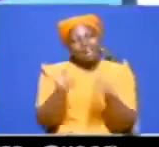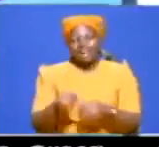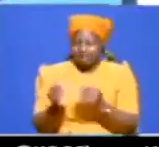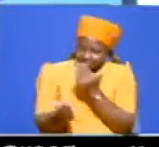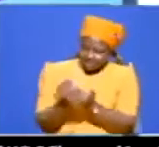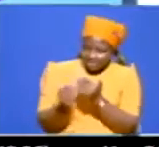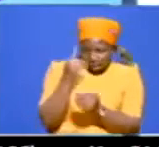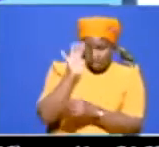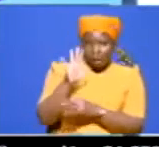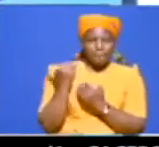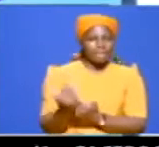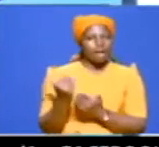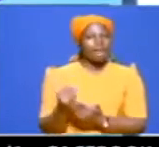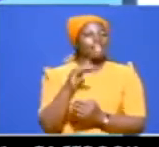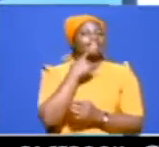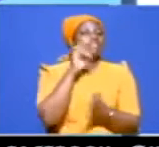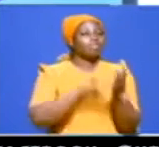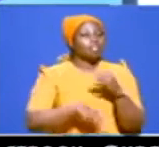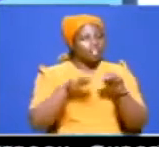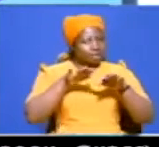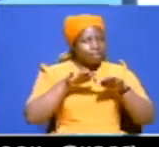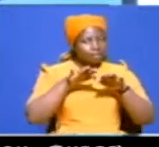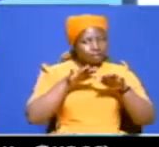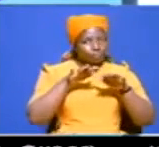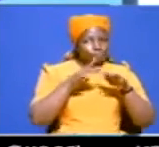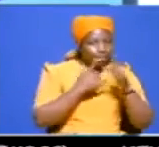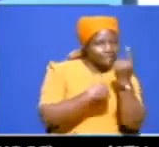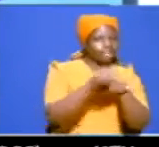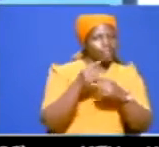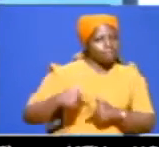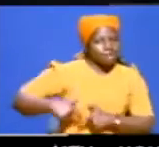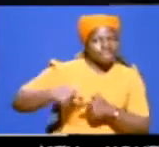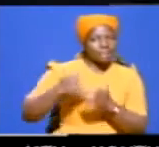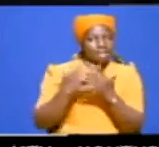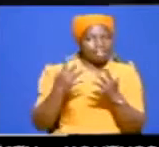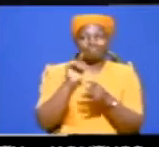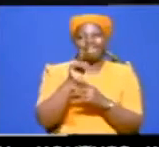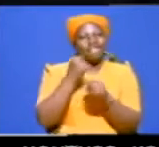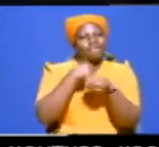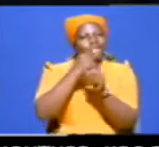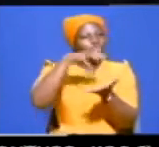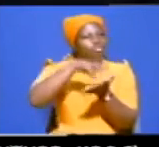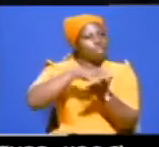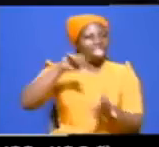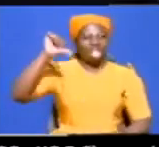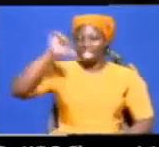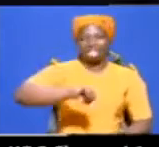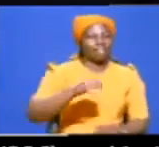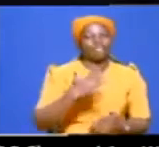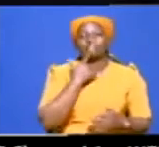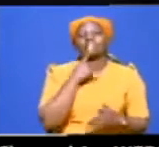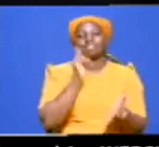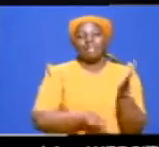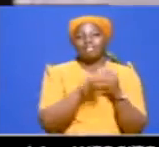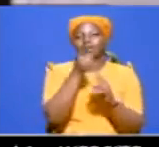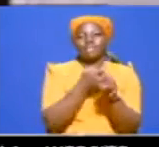babies. Wambu noted that marketing of breastfeeding substitutes has worsened the situation, even as she said an increase